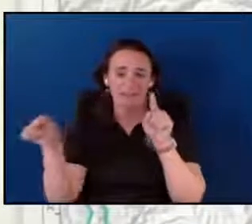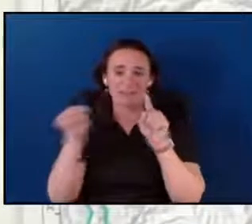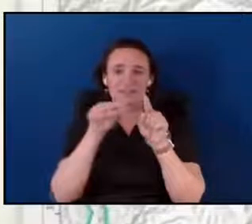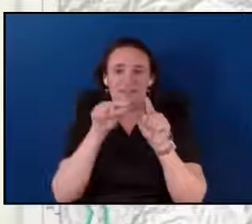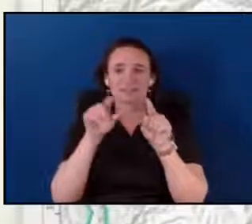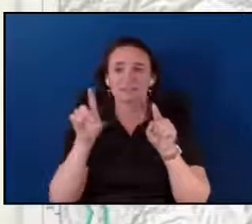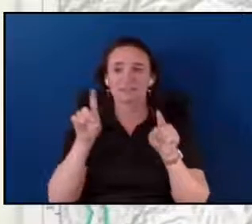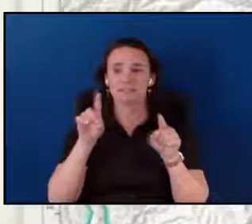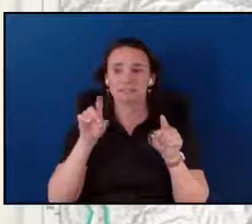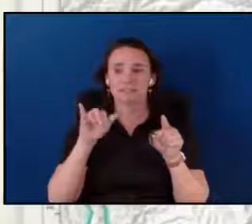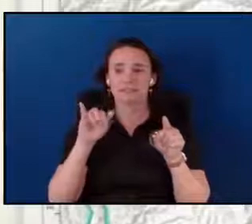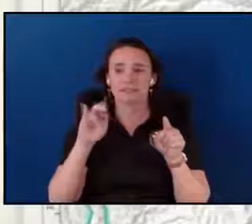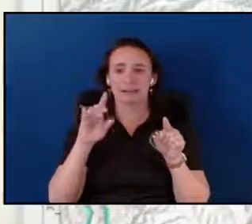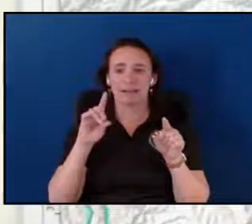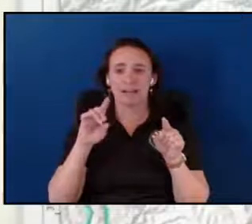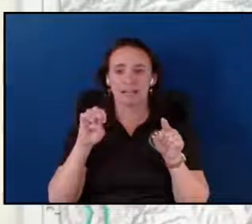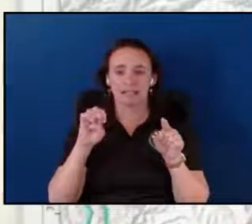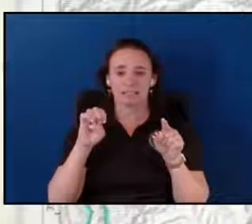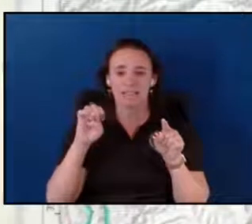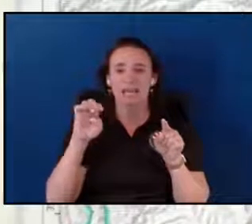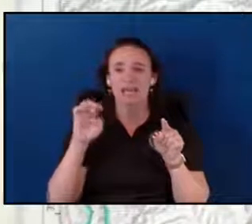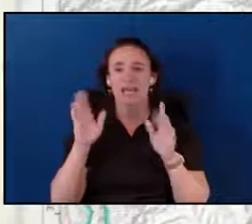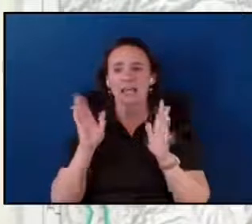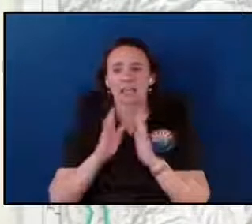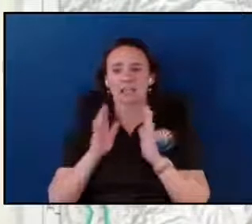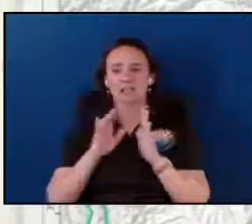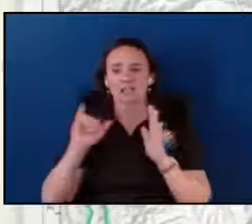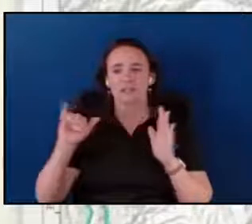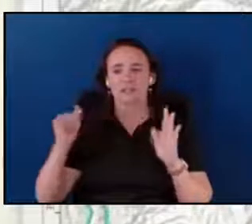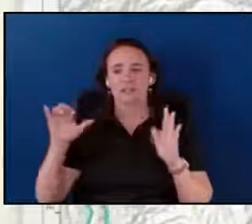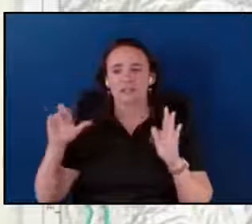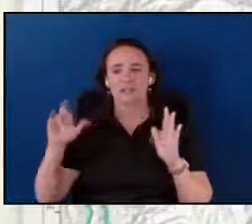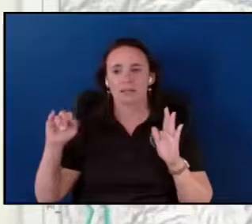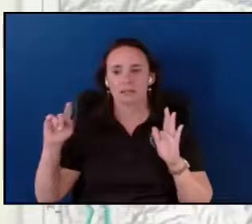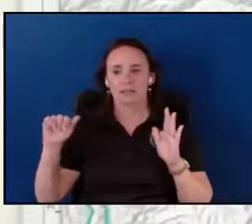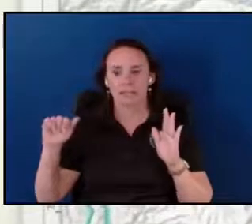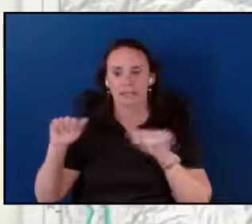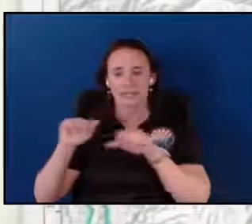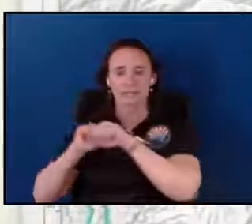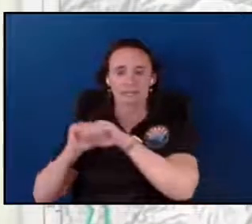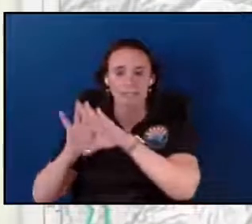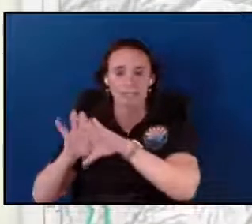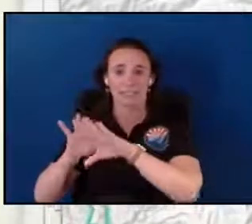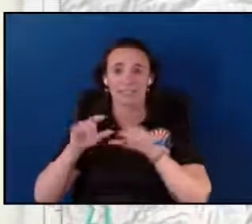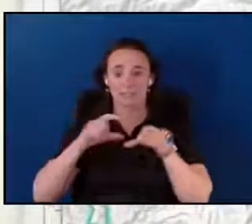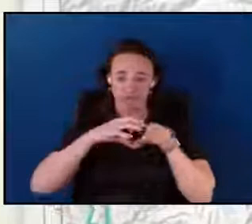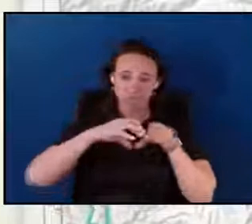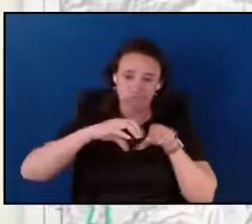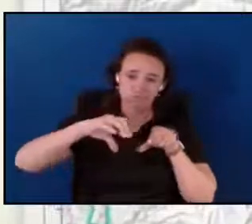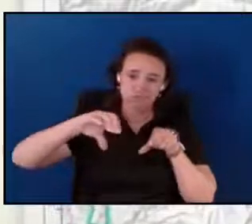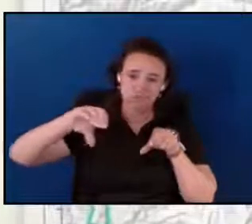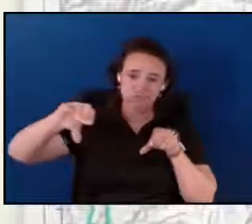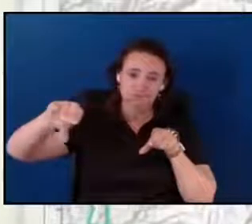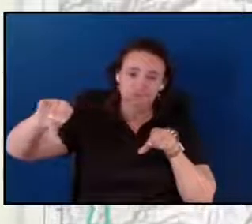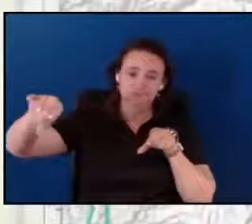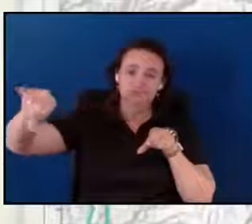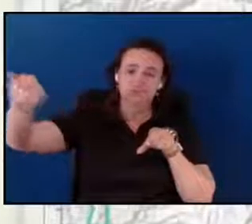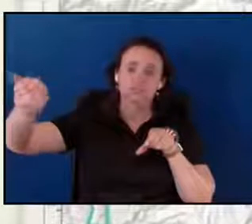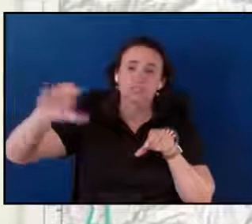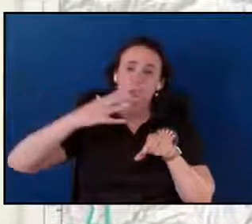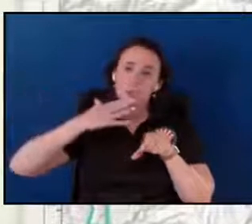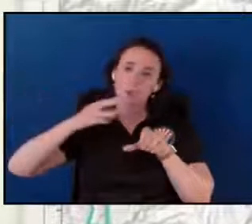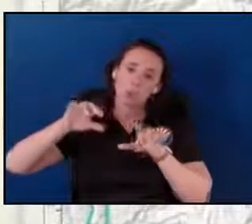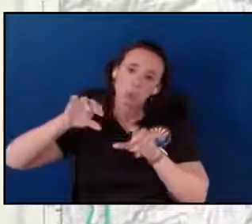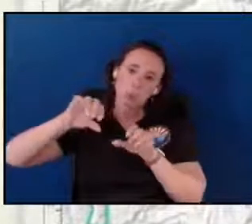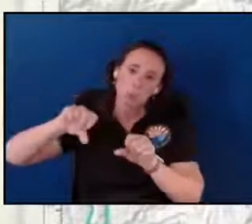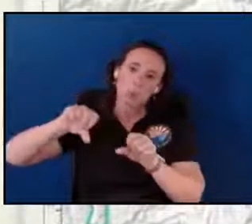Peak, Little Hickorita Peak. And this is a continuous ridge, and so that's usually a really good holding feature. That's